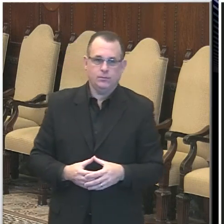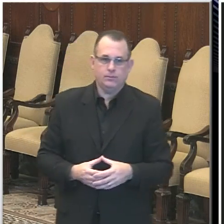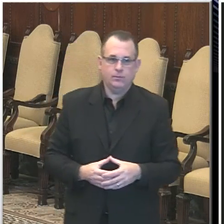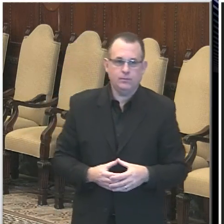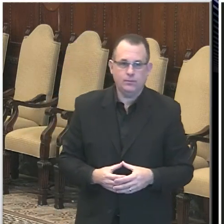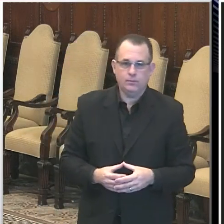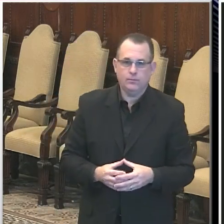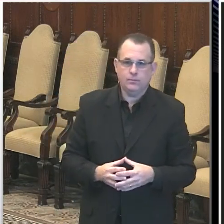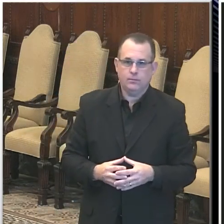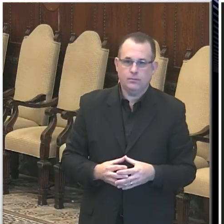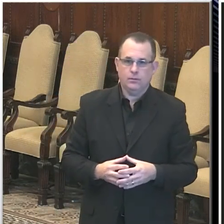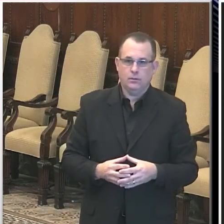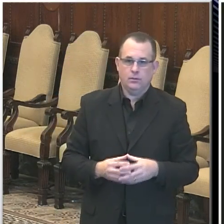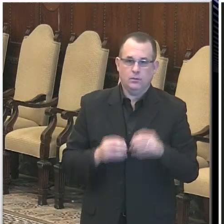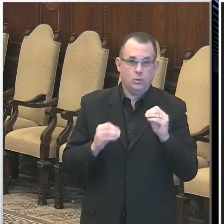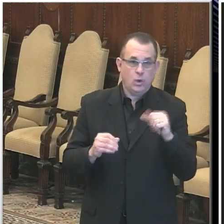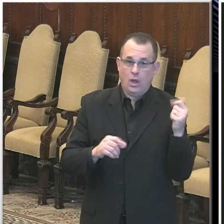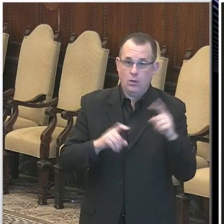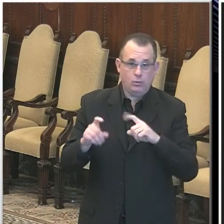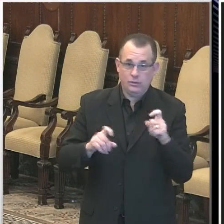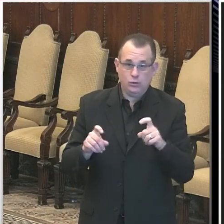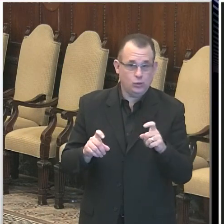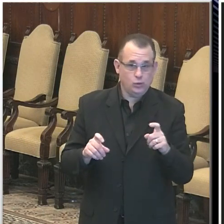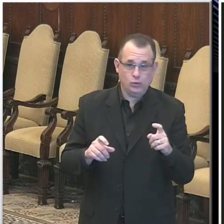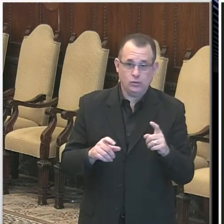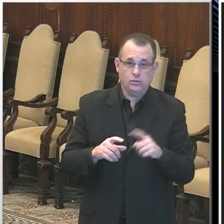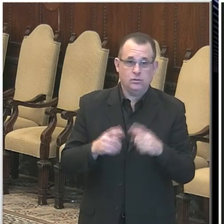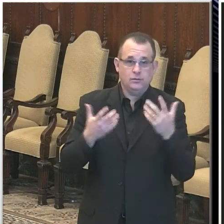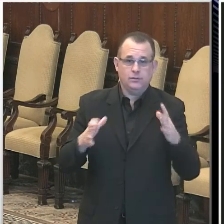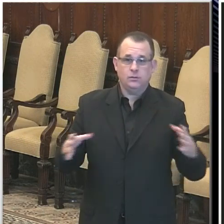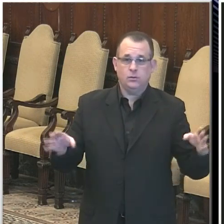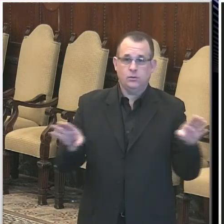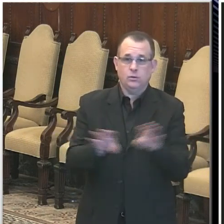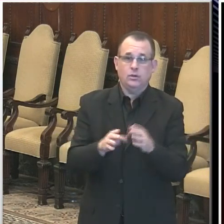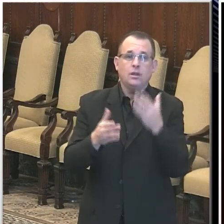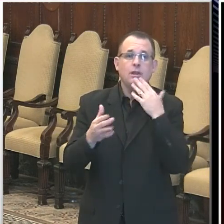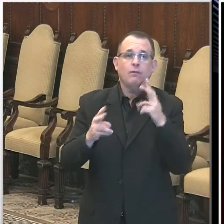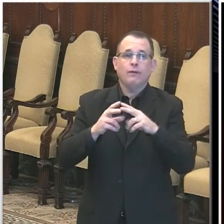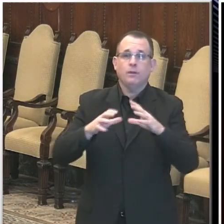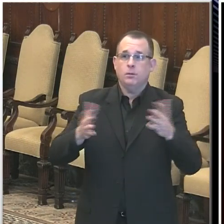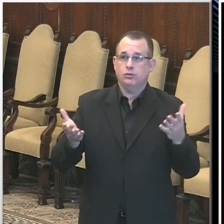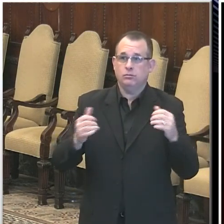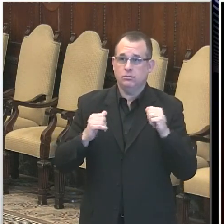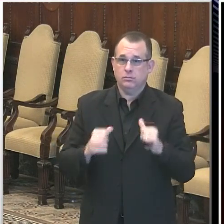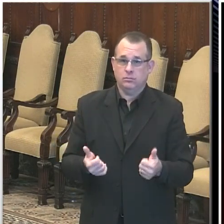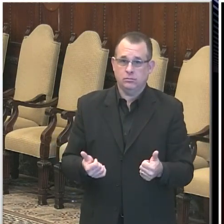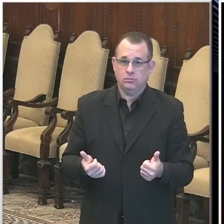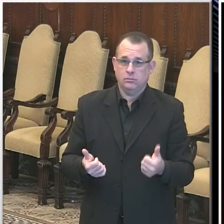additional questions, we are going to conclude our daily briefing. Thank you all. See you. Thanks.